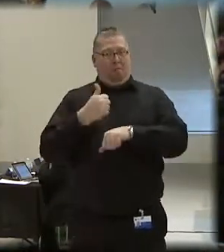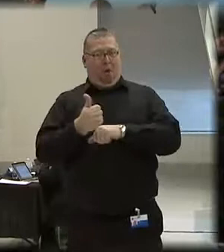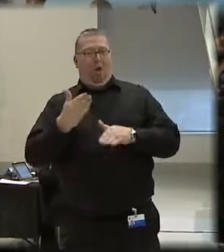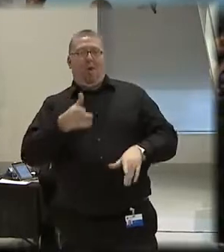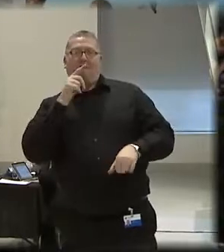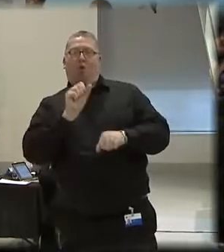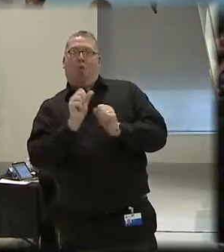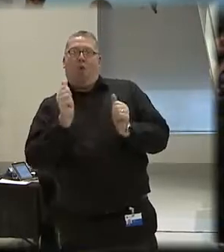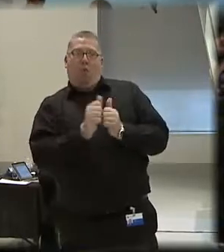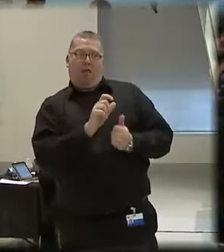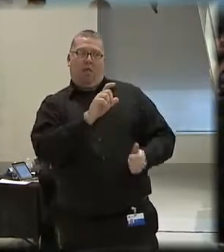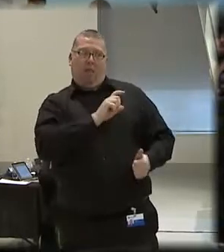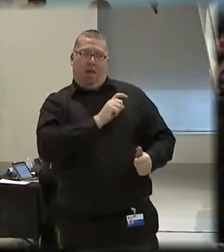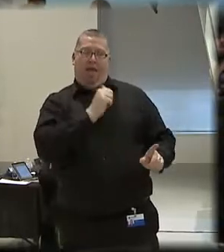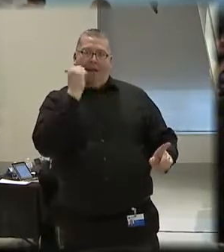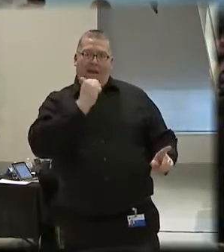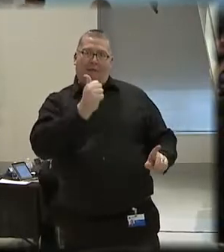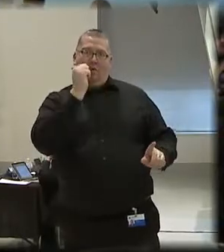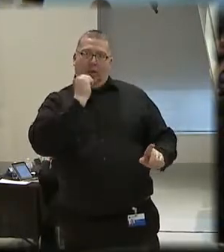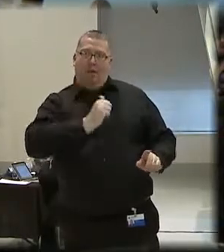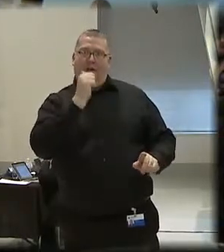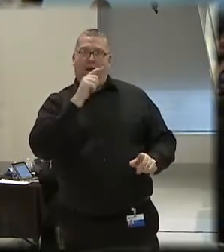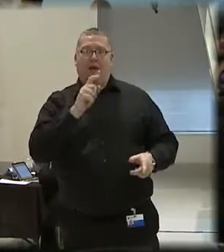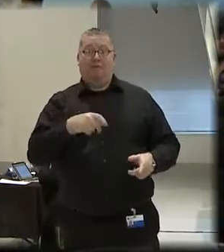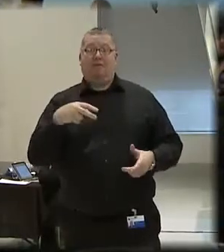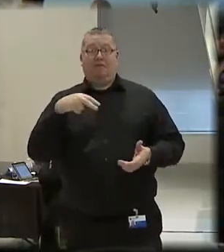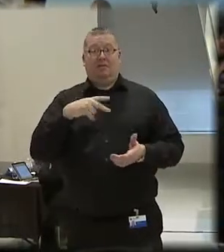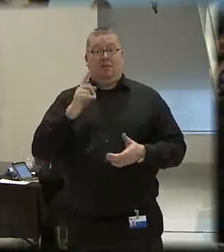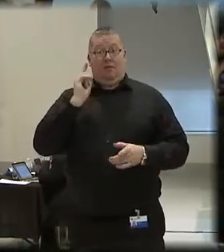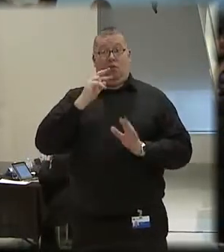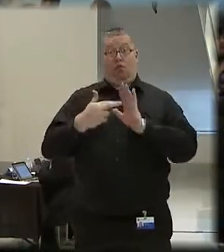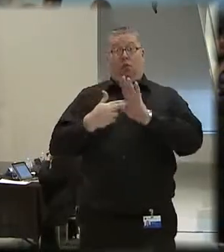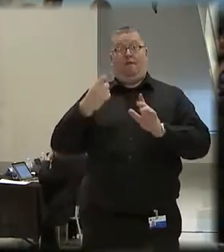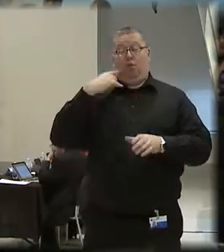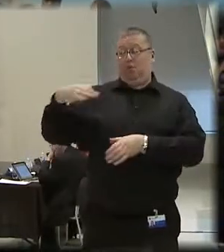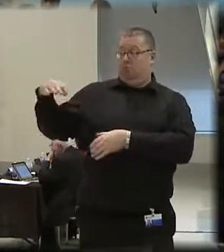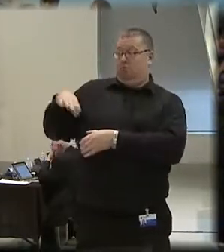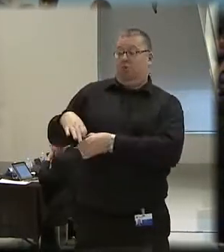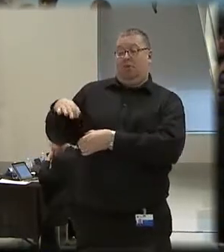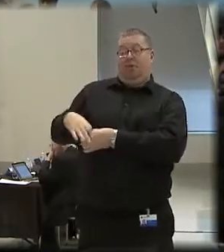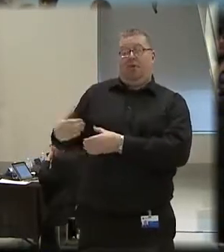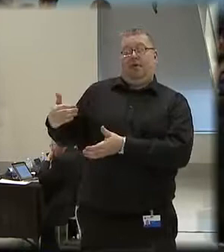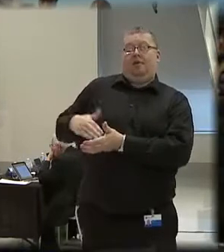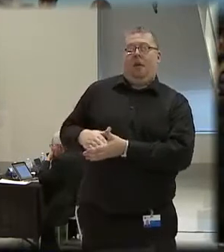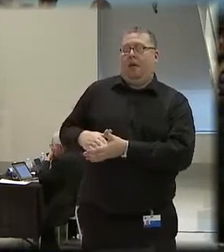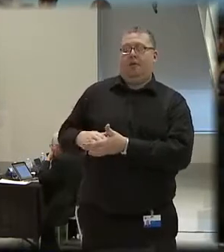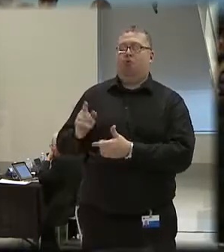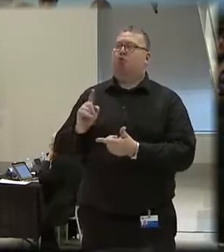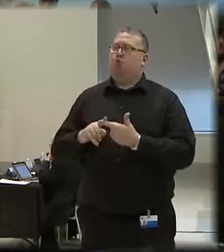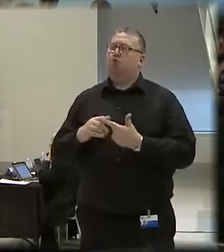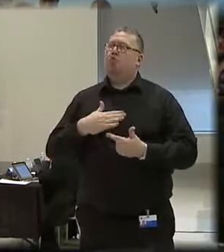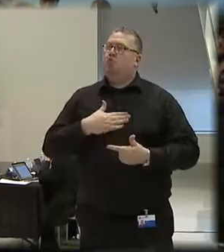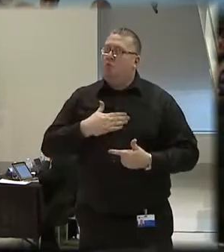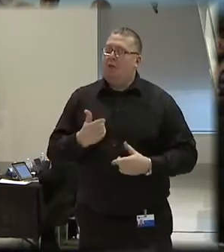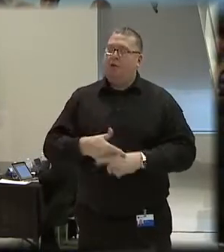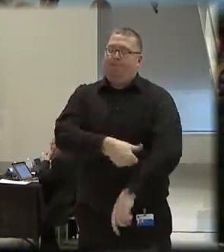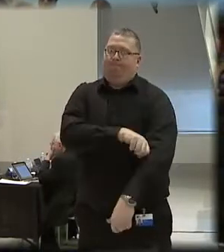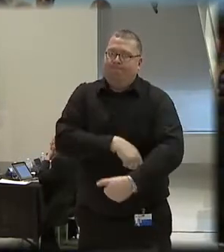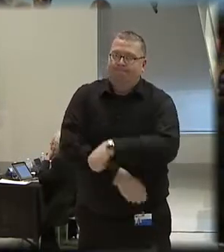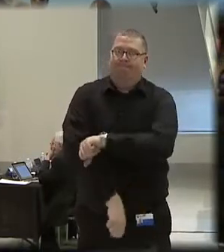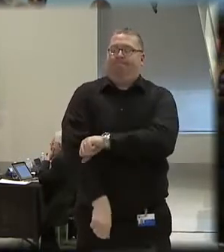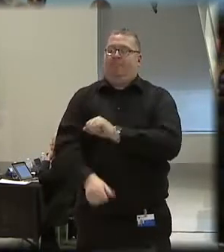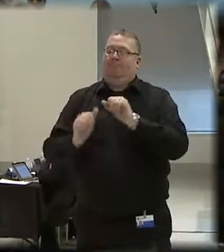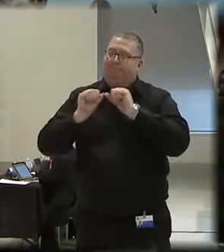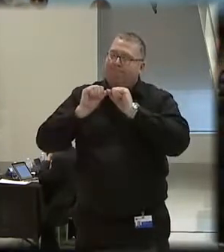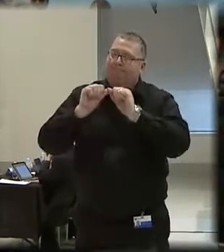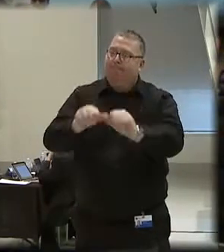with police every single day, who have to stand for election, to go the full mile. And even when they do go the full